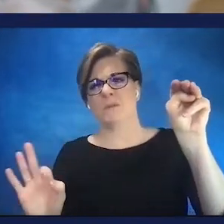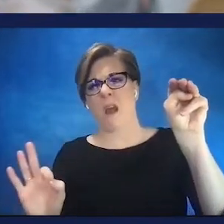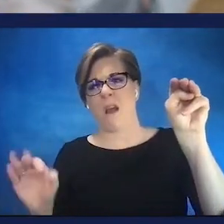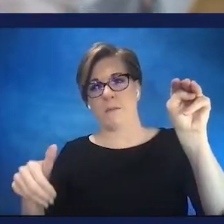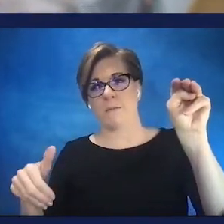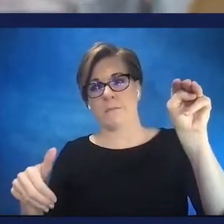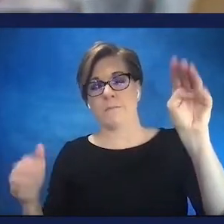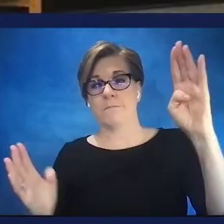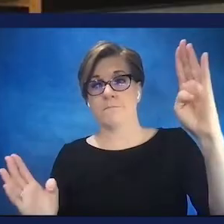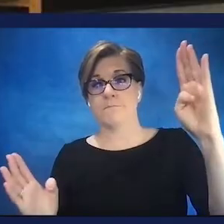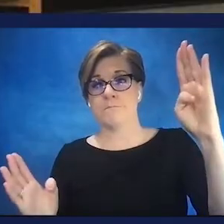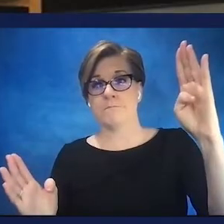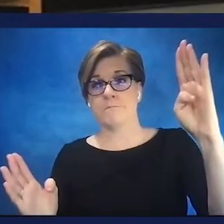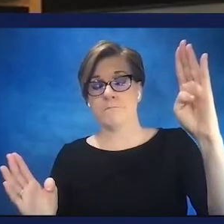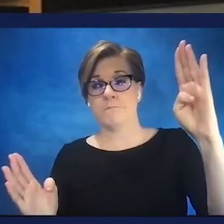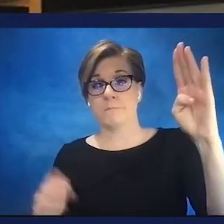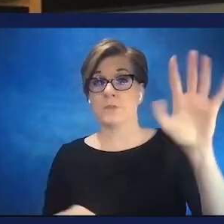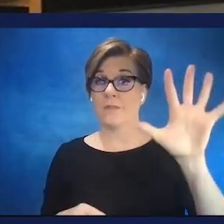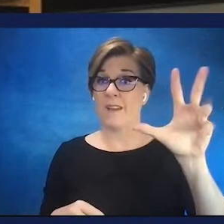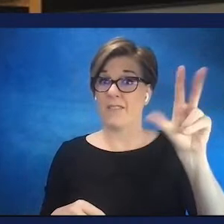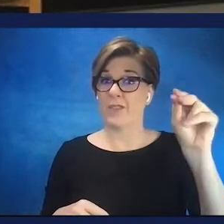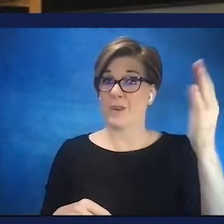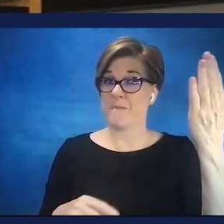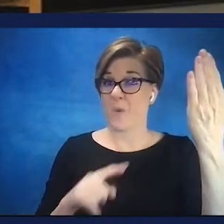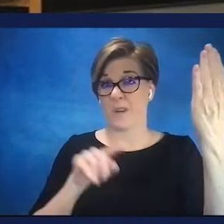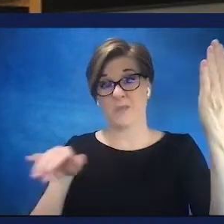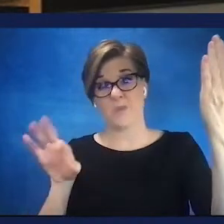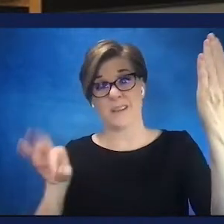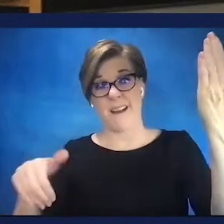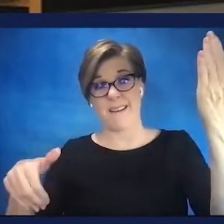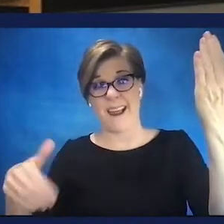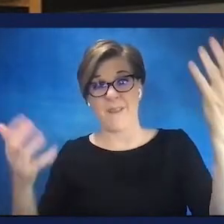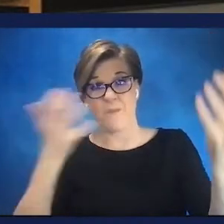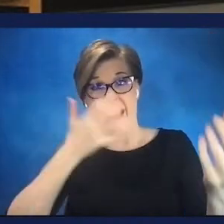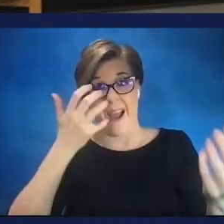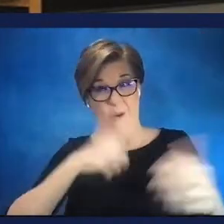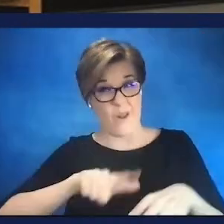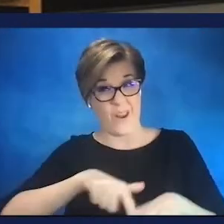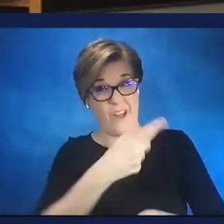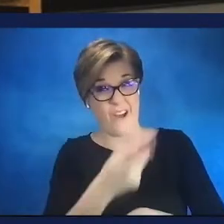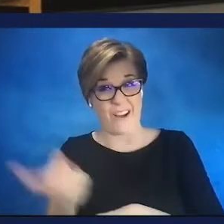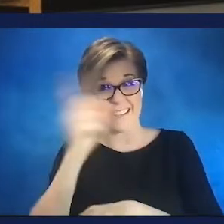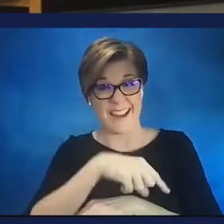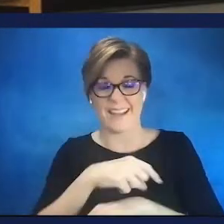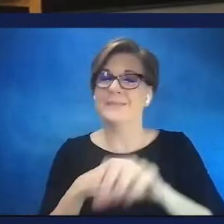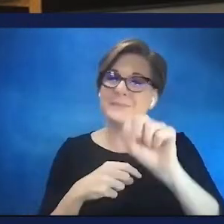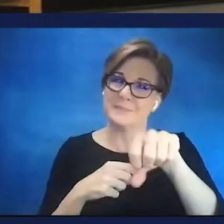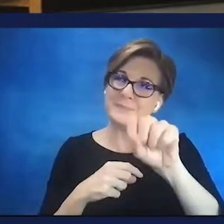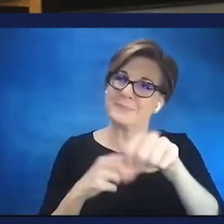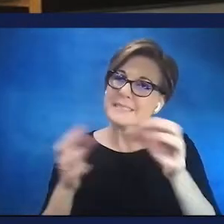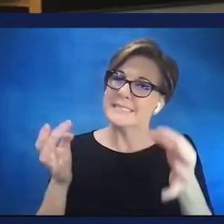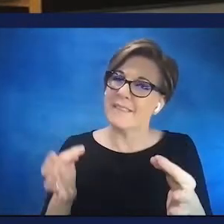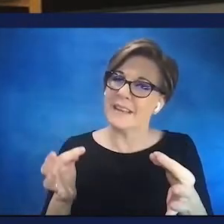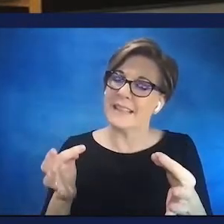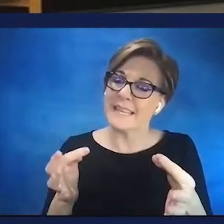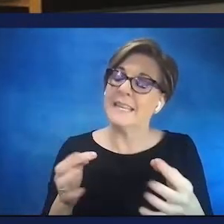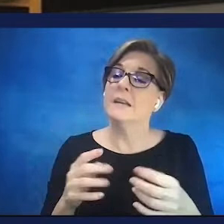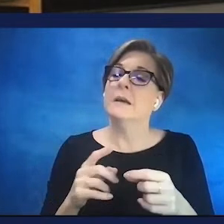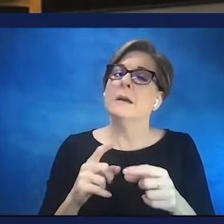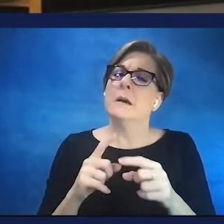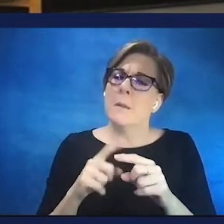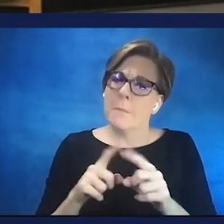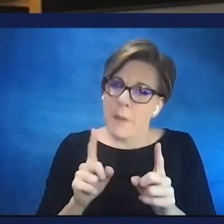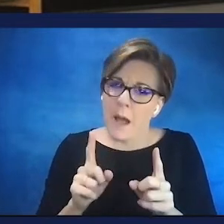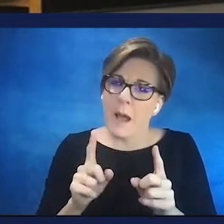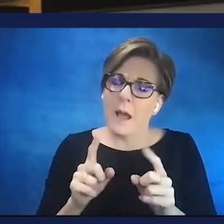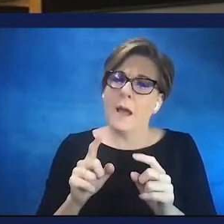about 9 o'clock. So 5:30 in the morning till 9 o'clock at night. Wow, that is a really long day. Definitely is, but you get